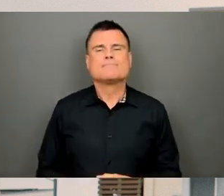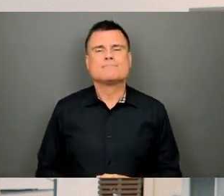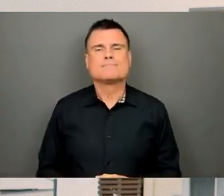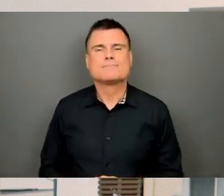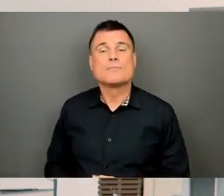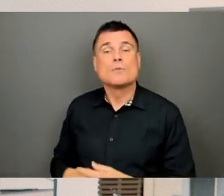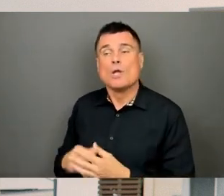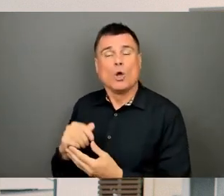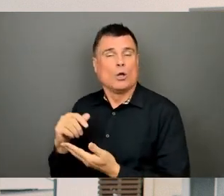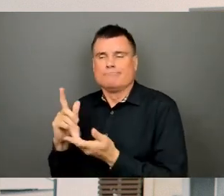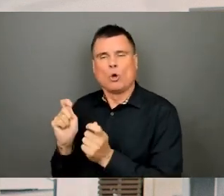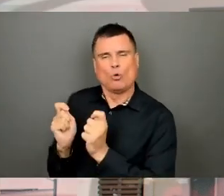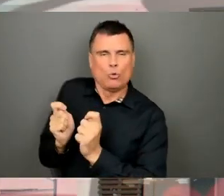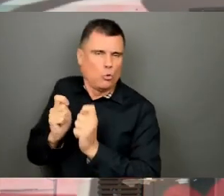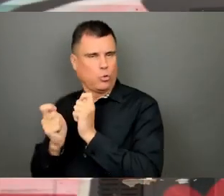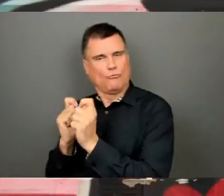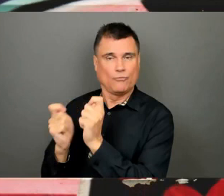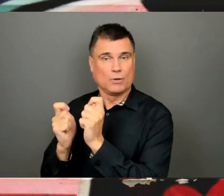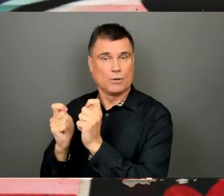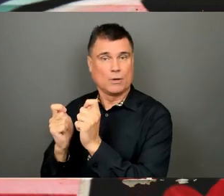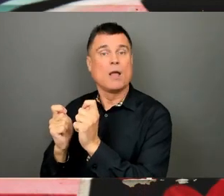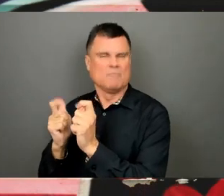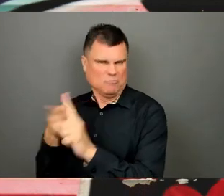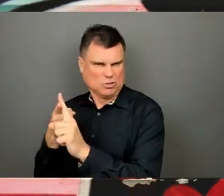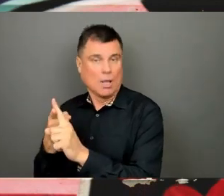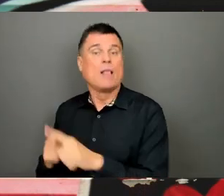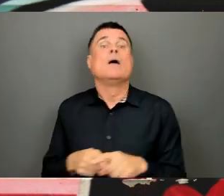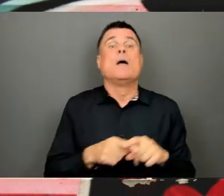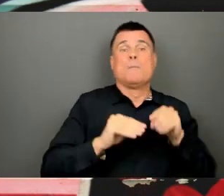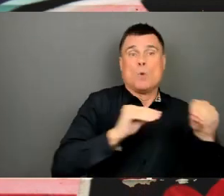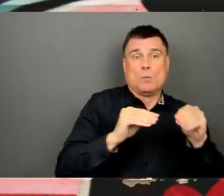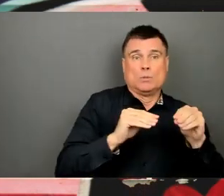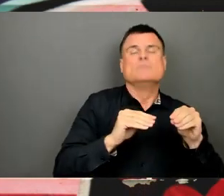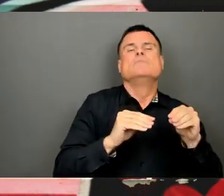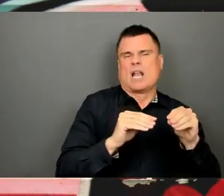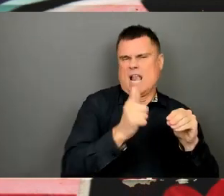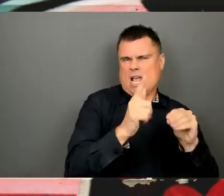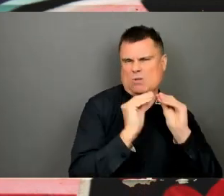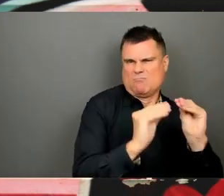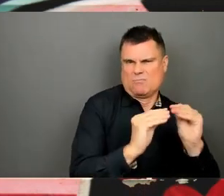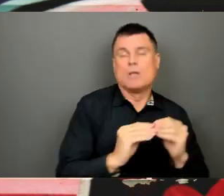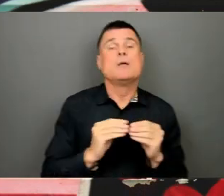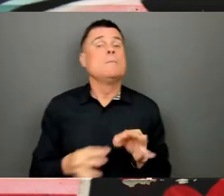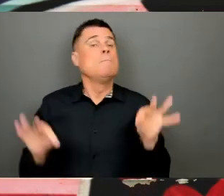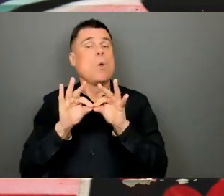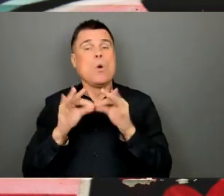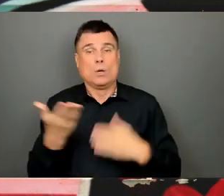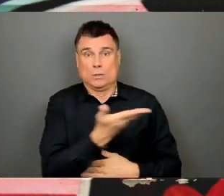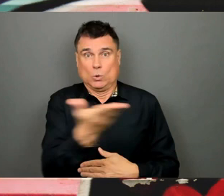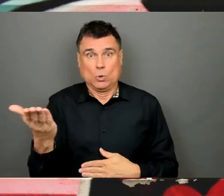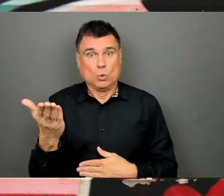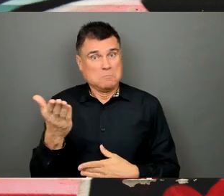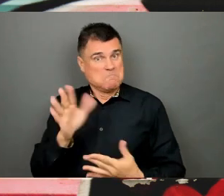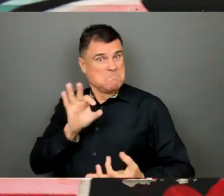music is more important than getting the moves down perfect. Hip-hop, in fact, encourages the opposite. Imperfections and improvisations are the driving soul of